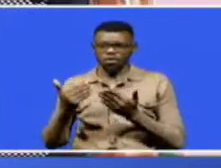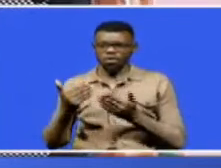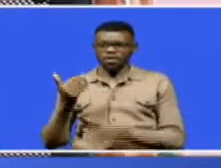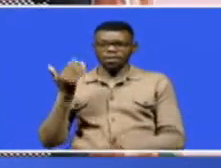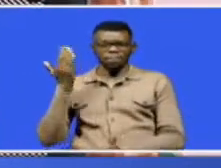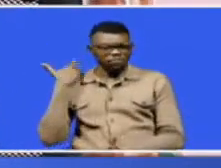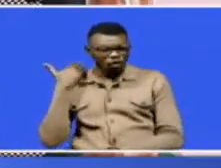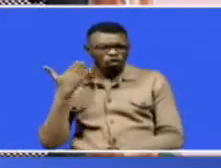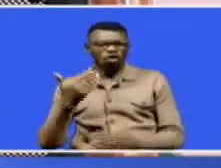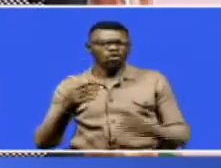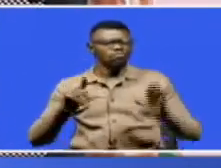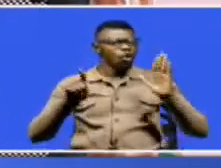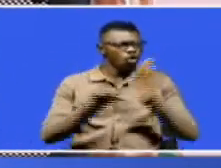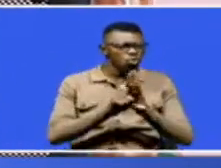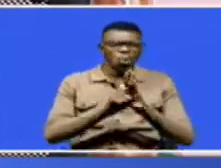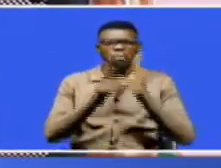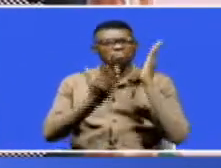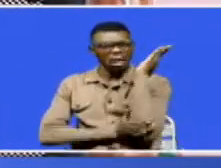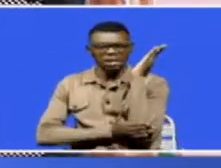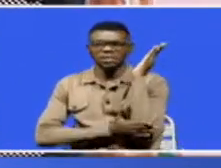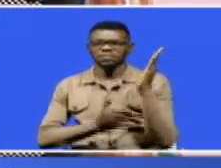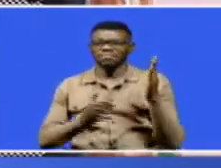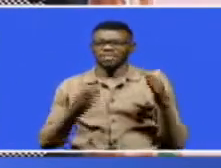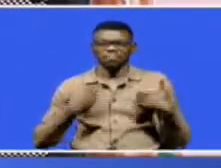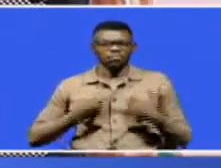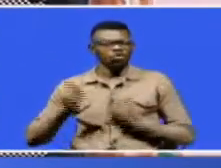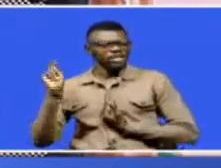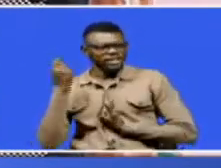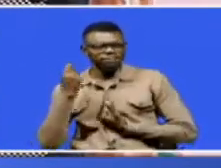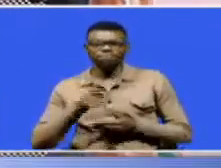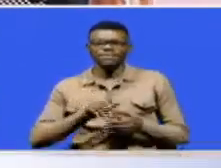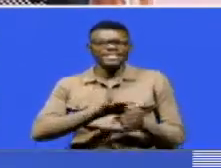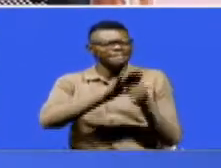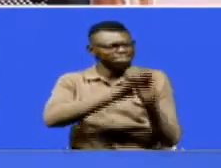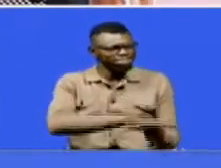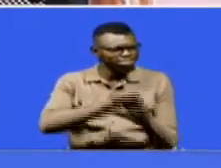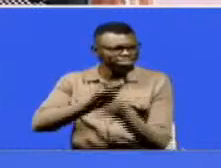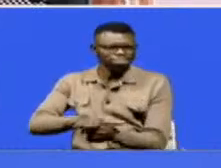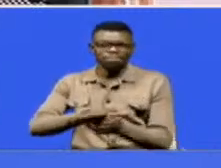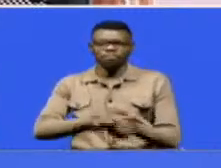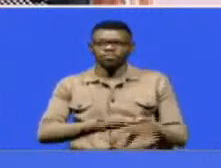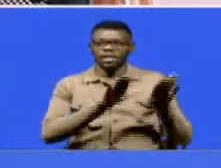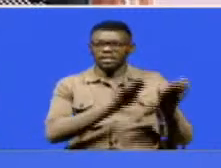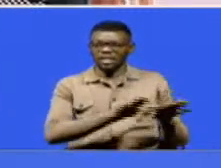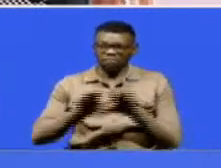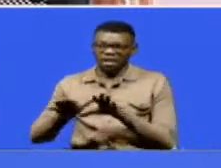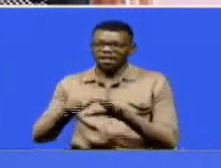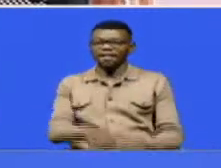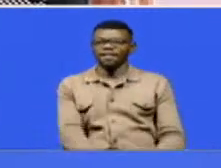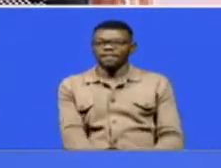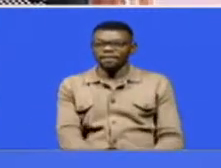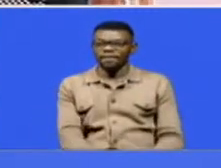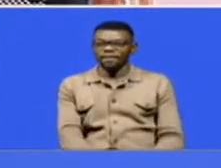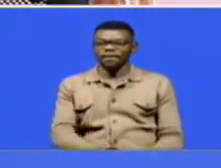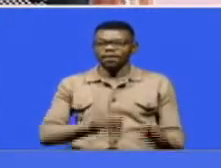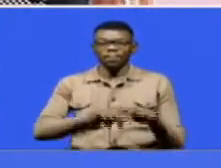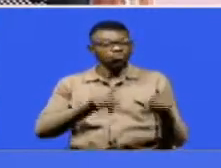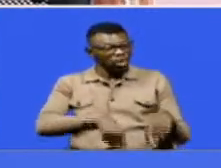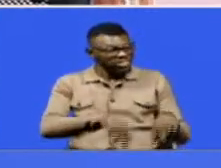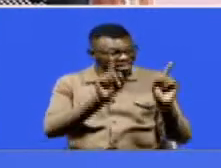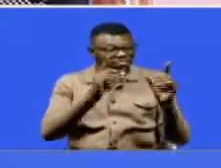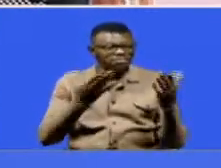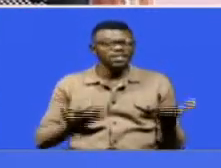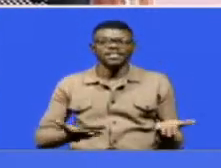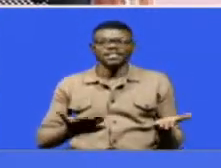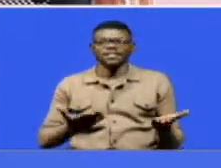laws were being applied against Kenyans, and then not only is his judgment set aside, which of course you have a right to set it aside,